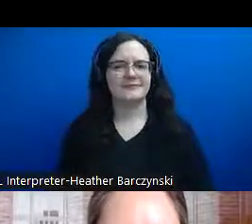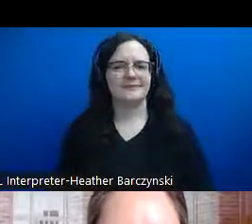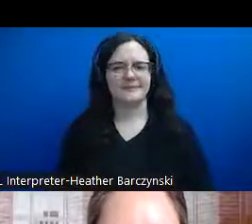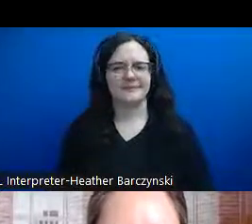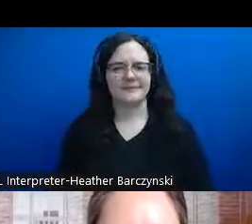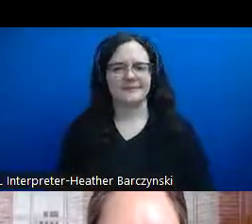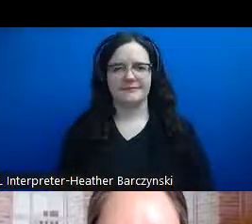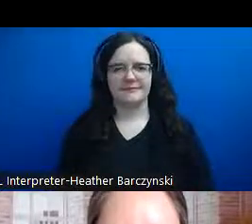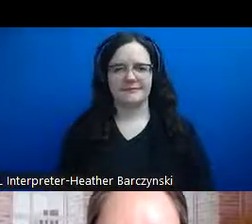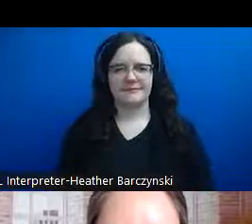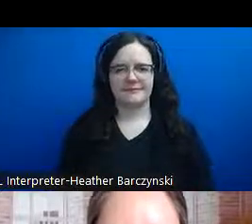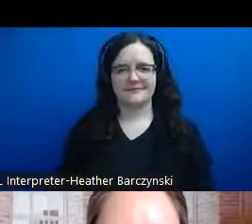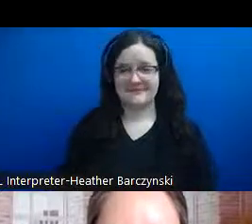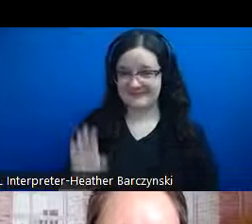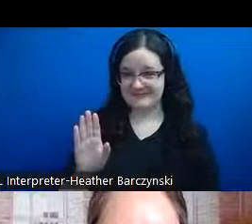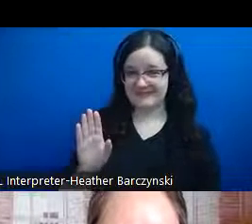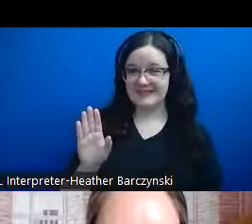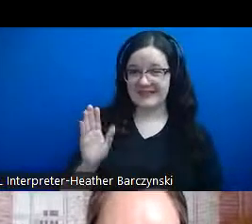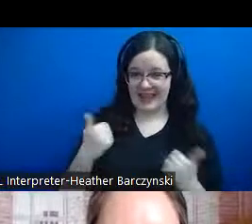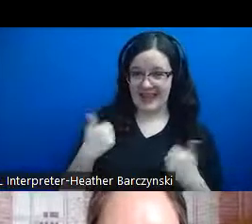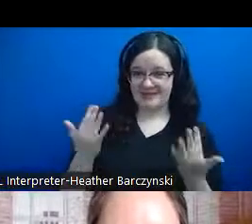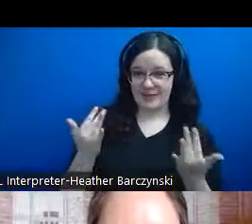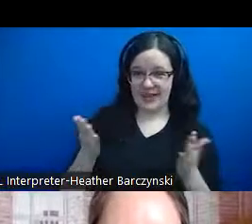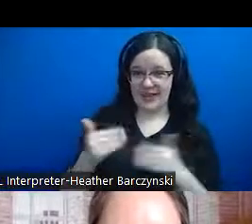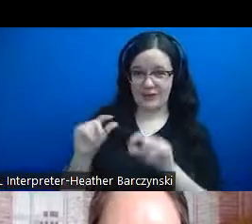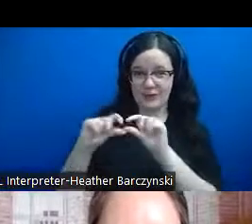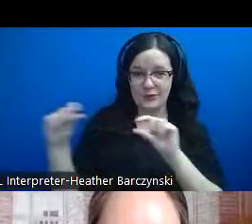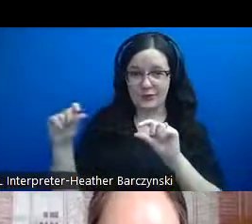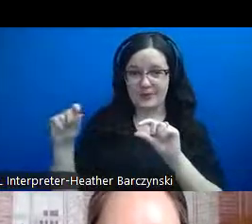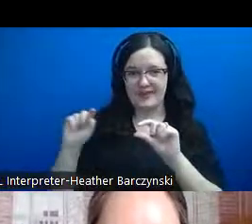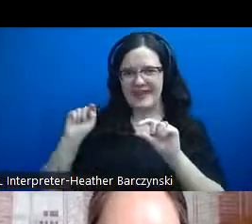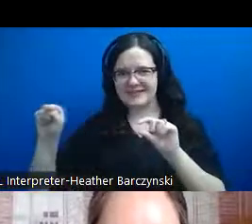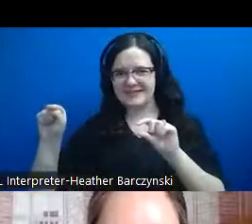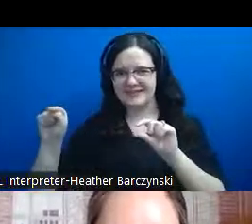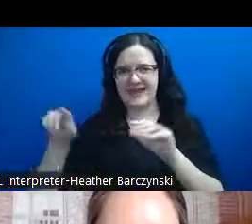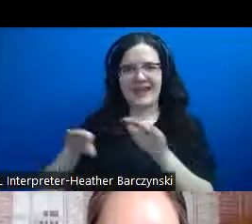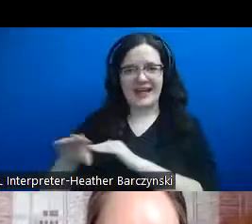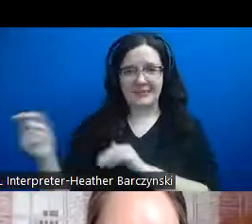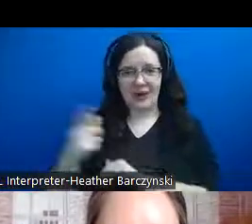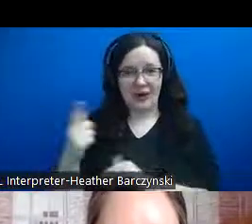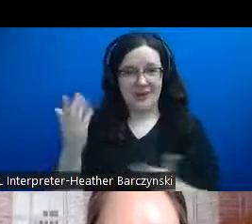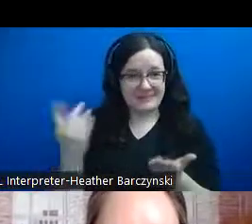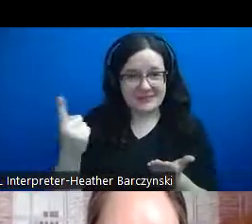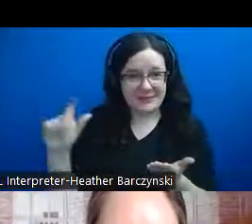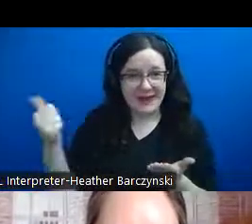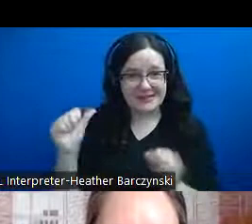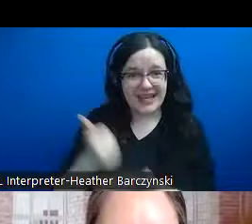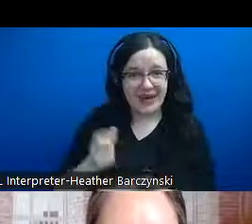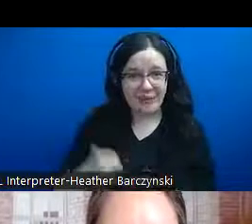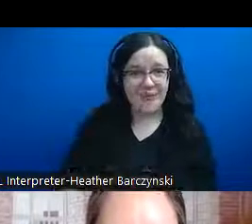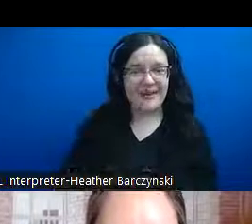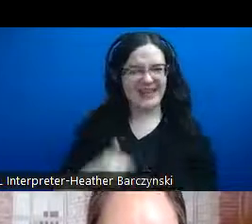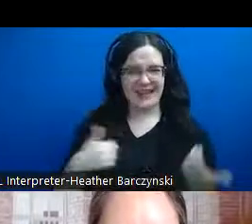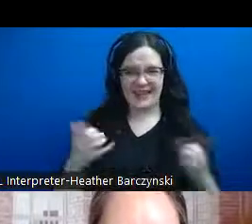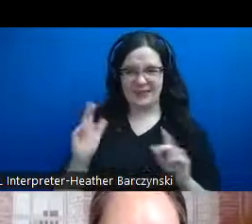They'll have a waiting room, and under the waiting room, it'll admit all. So maybe someone else can help with that. I don't want people to be left